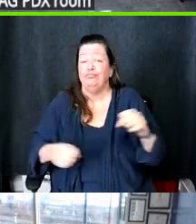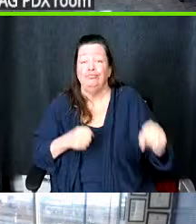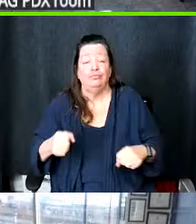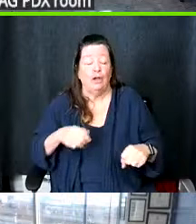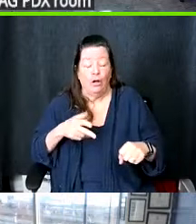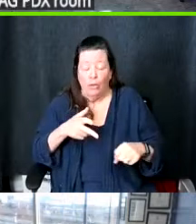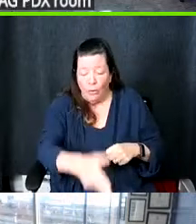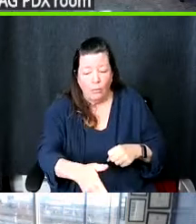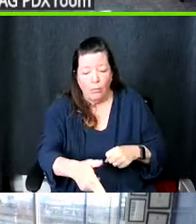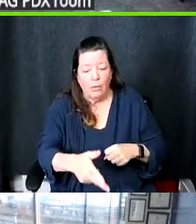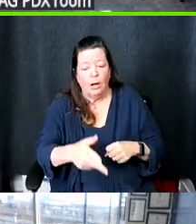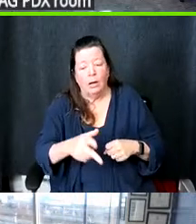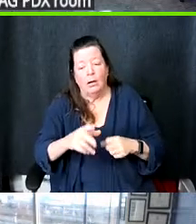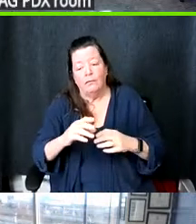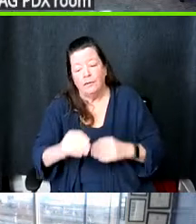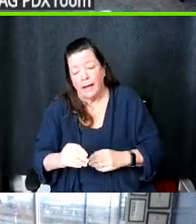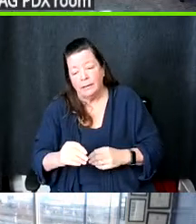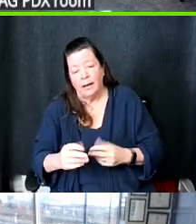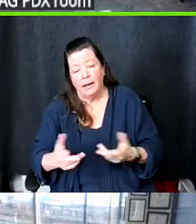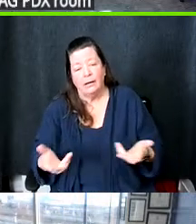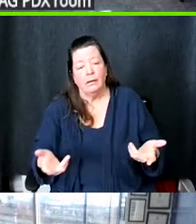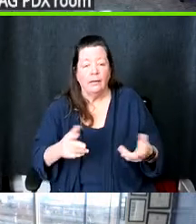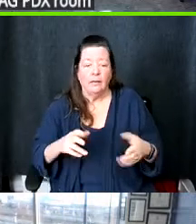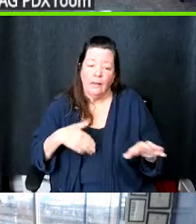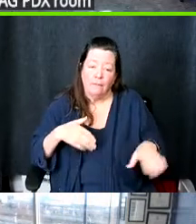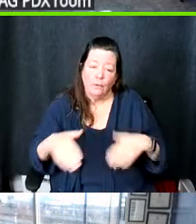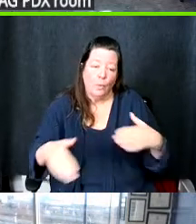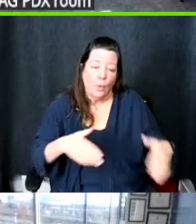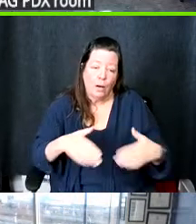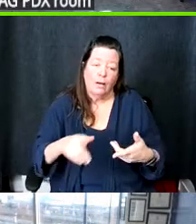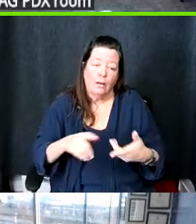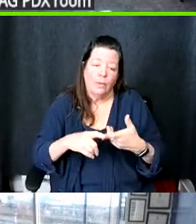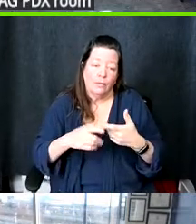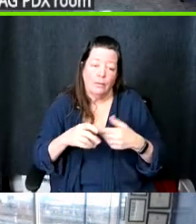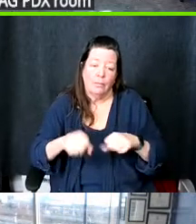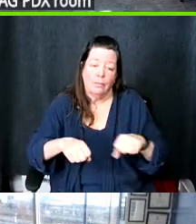tire. Now they're walking their bike across the bridge.